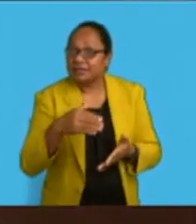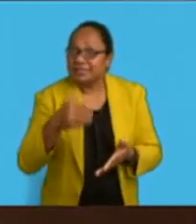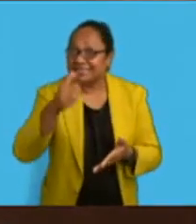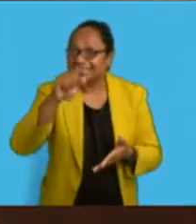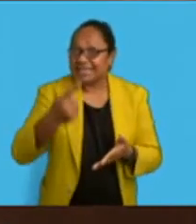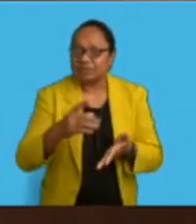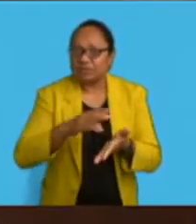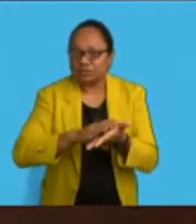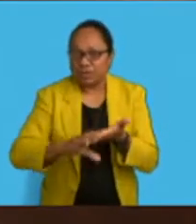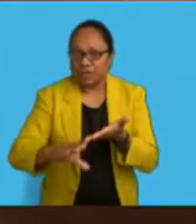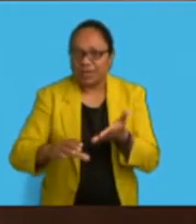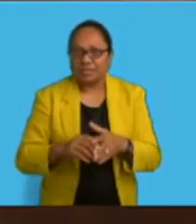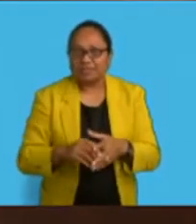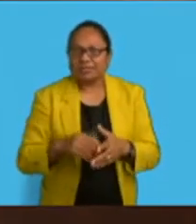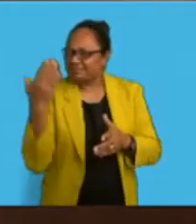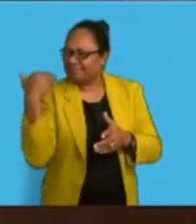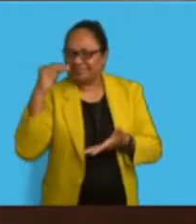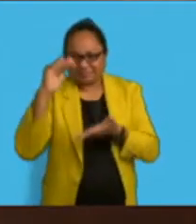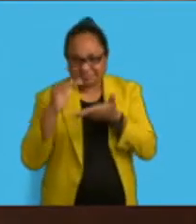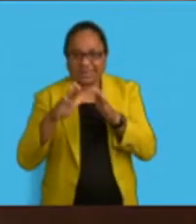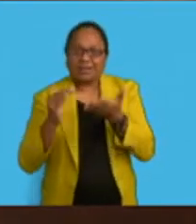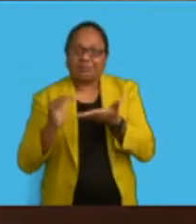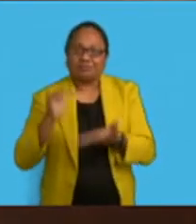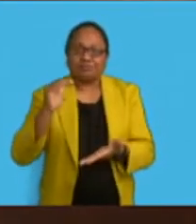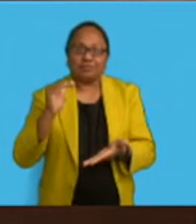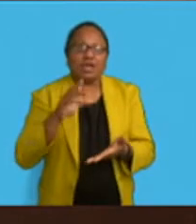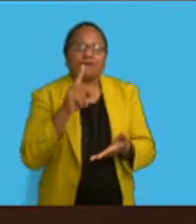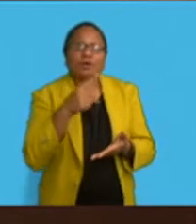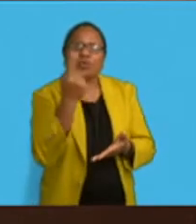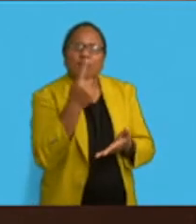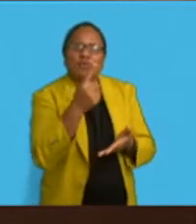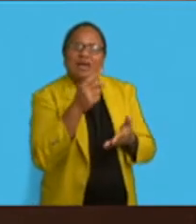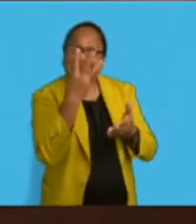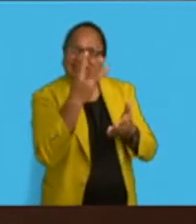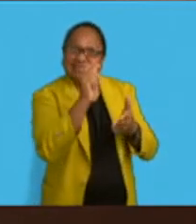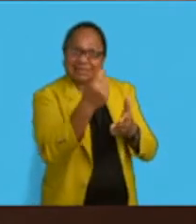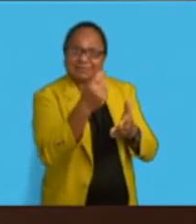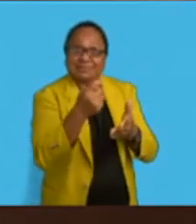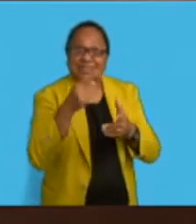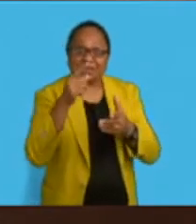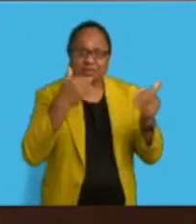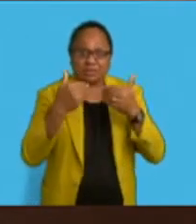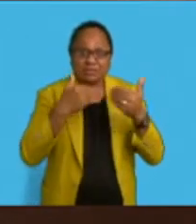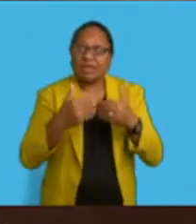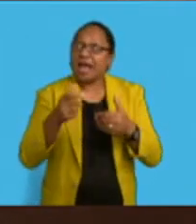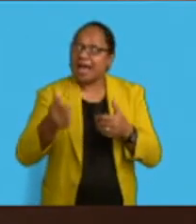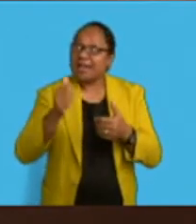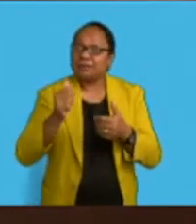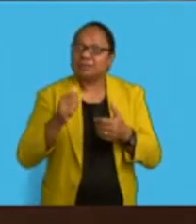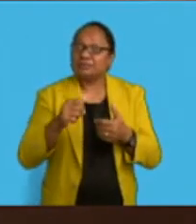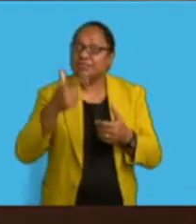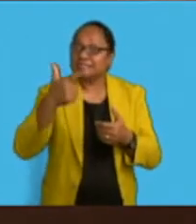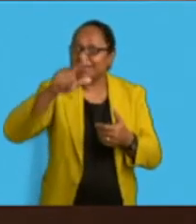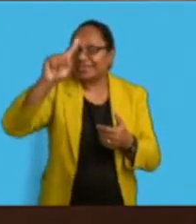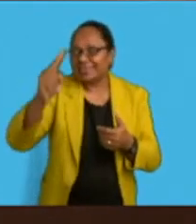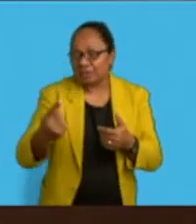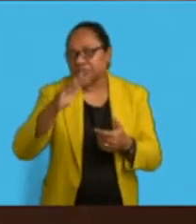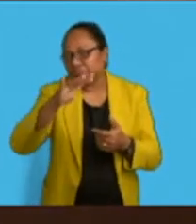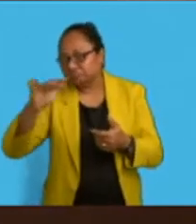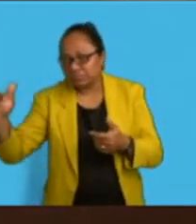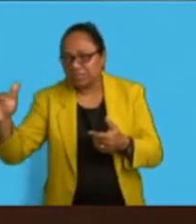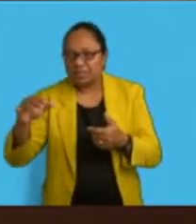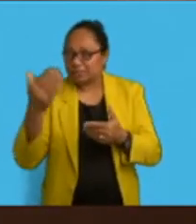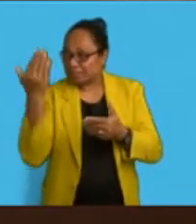current $4,334. And a trimester-based student will receive an allowance of $7,125 instead of the